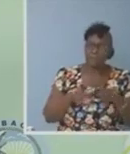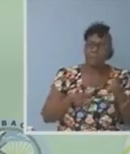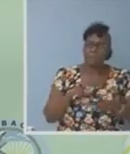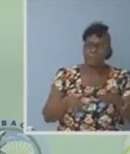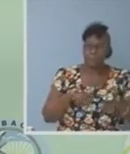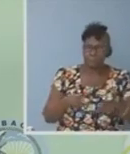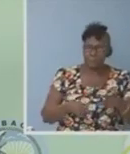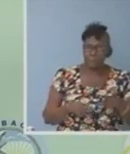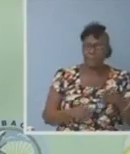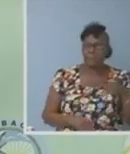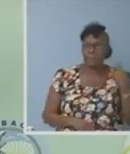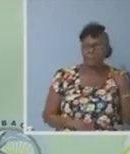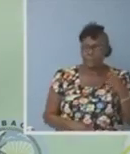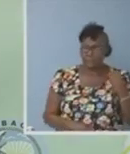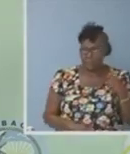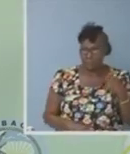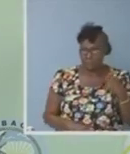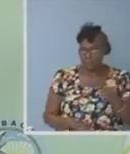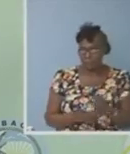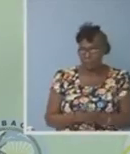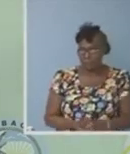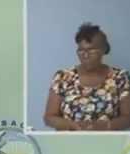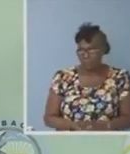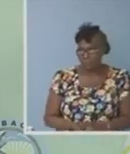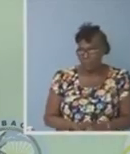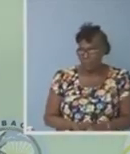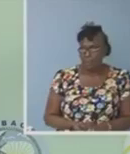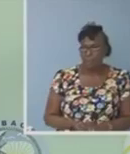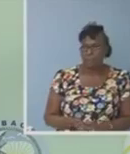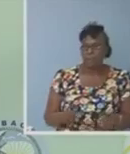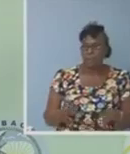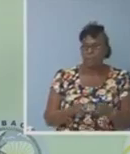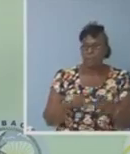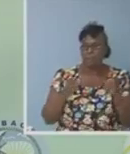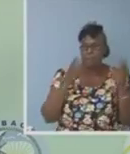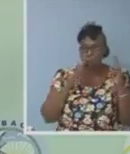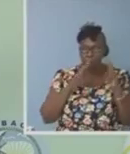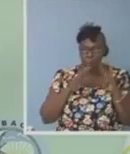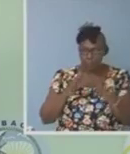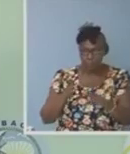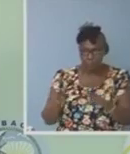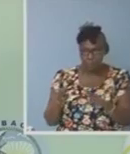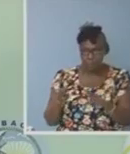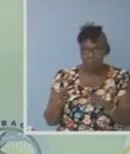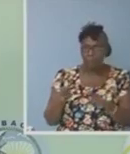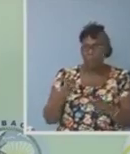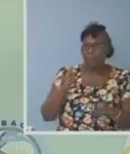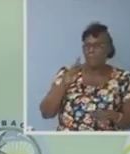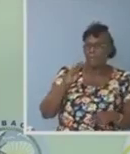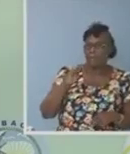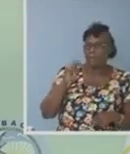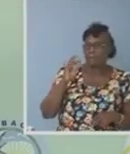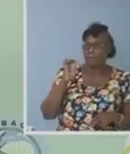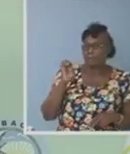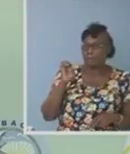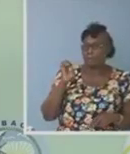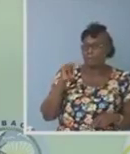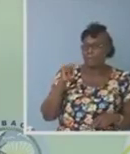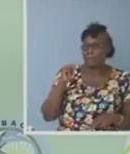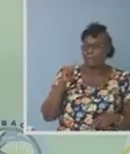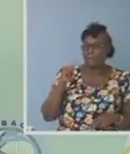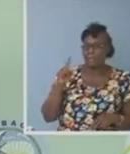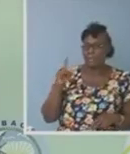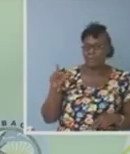in Tobago. We are also looking at reviewing the deferral of rental fees for tenants at the